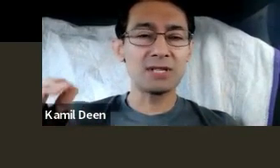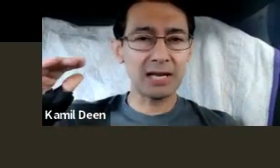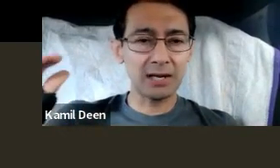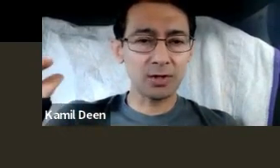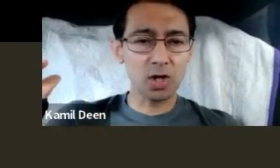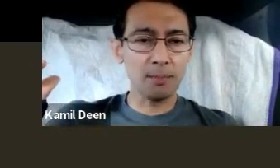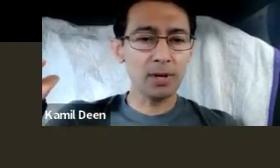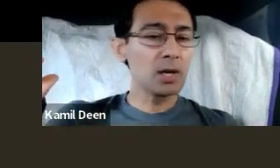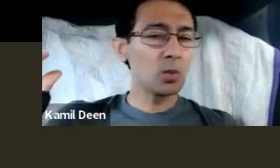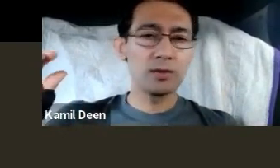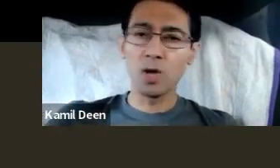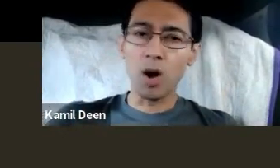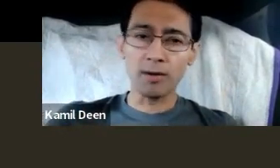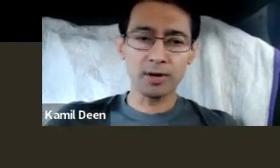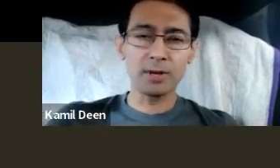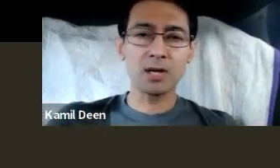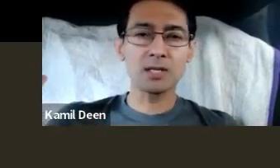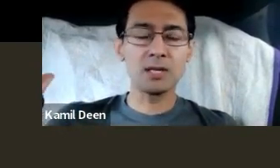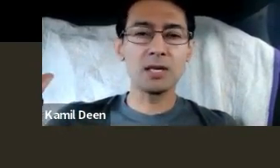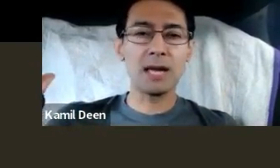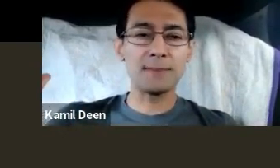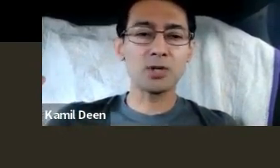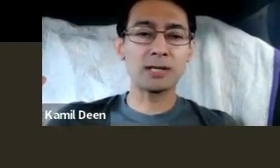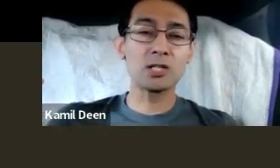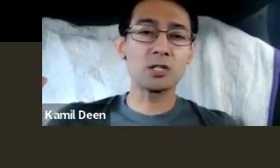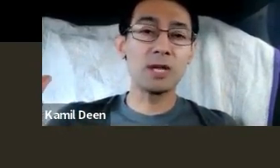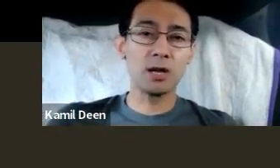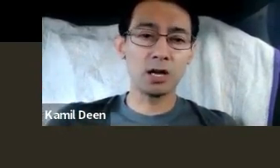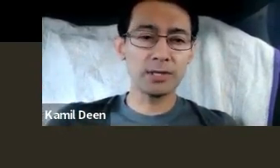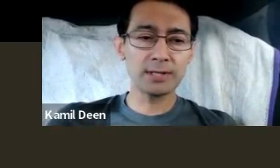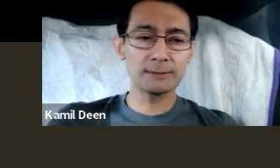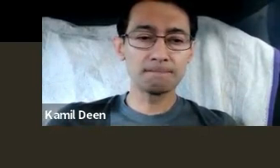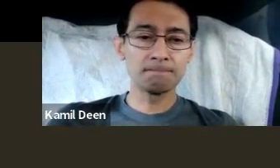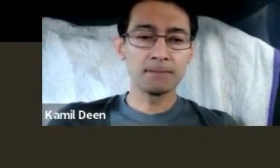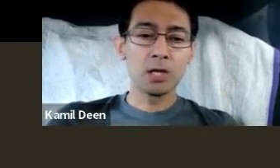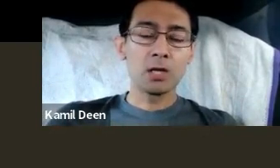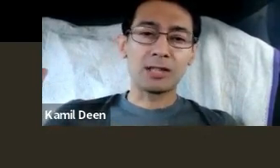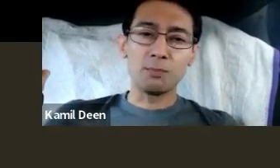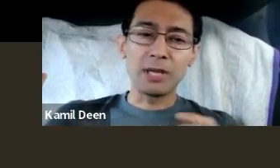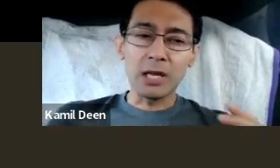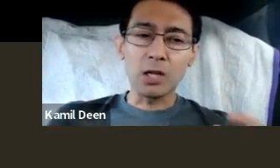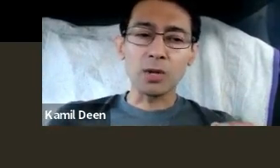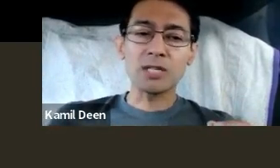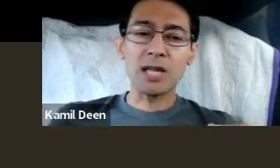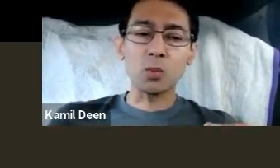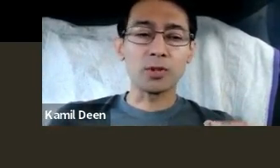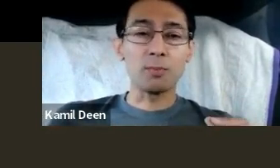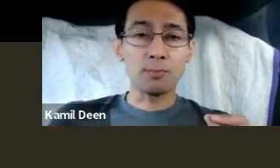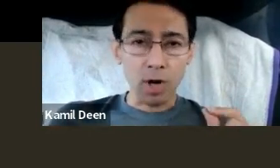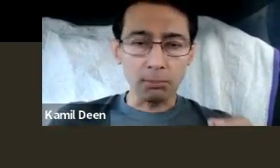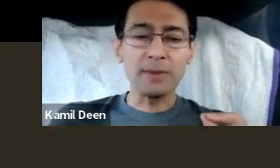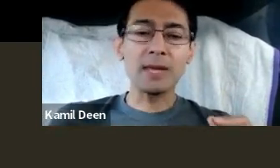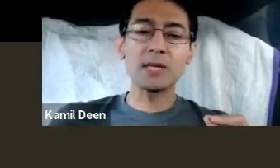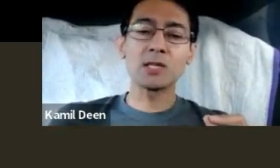need to have a title at the top with no author because the abstract needs to be anonymous. At the beginning, you want to state what